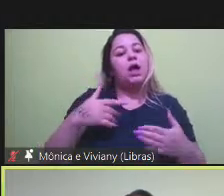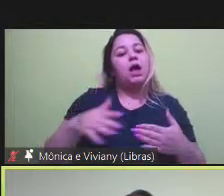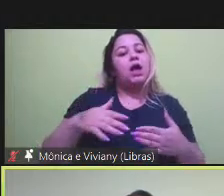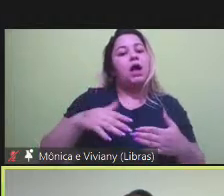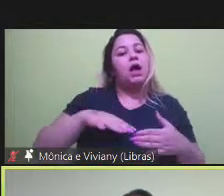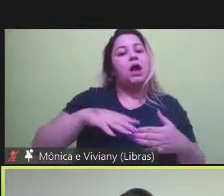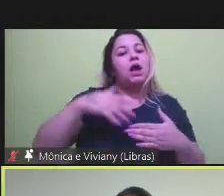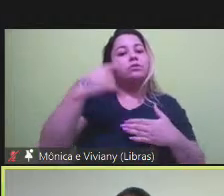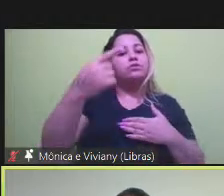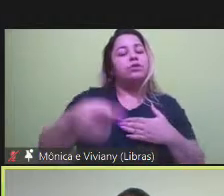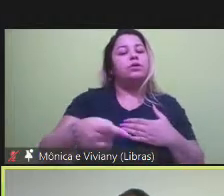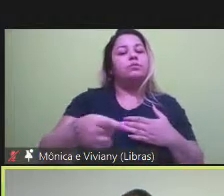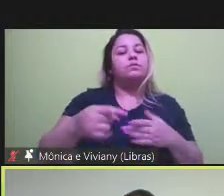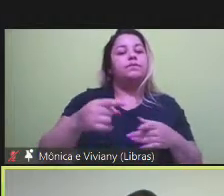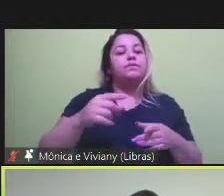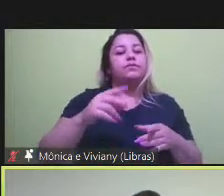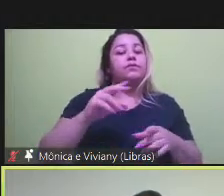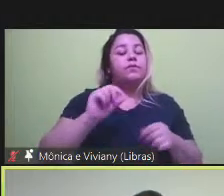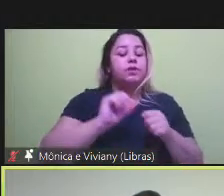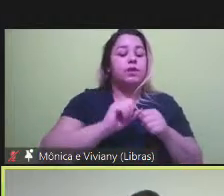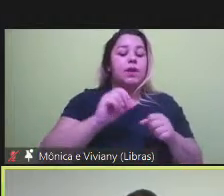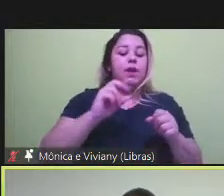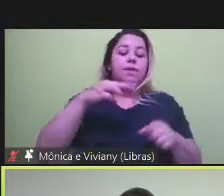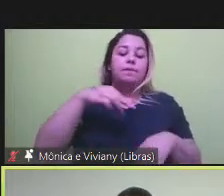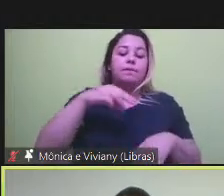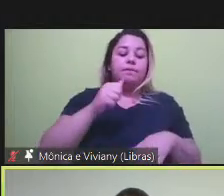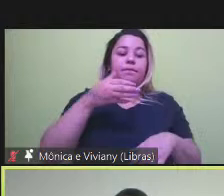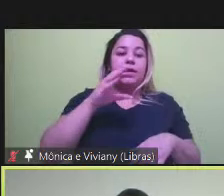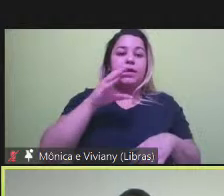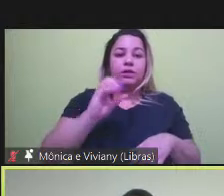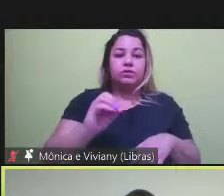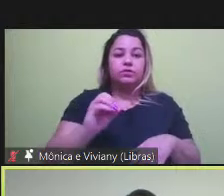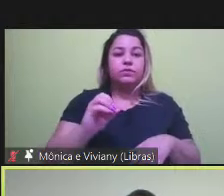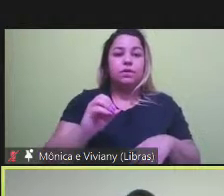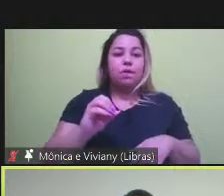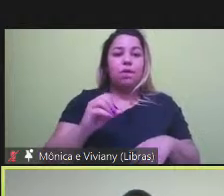to postpone it, and we're going to perform it in March